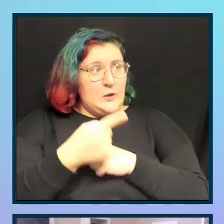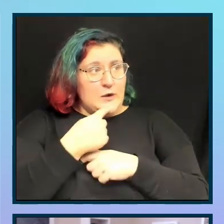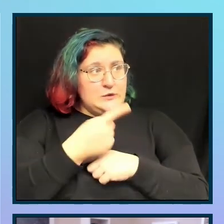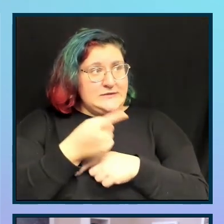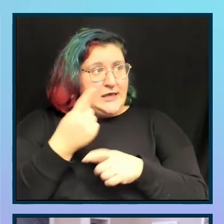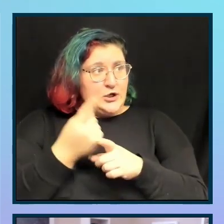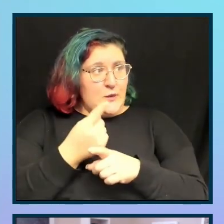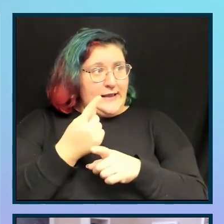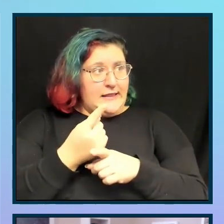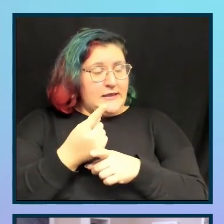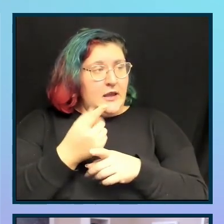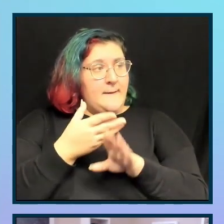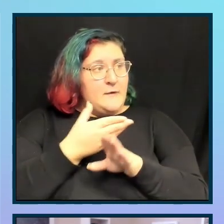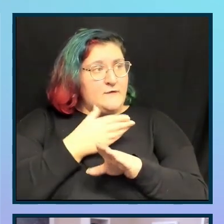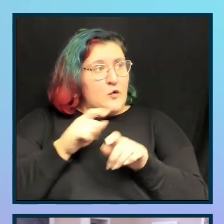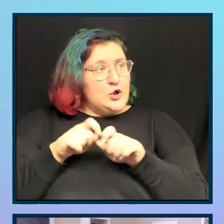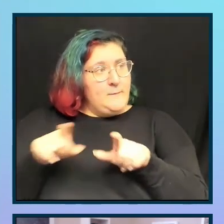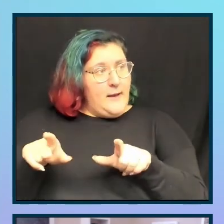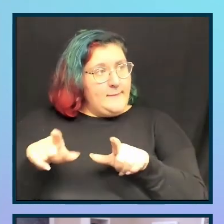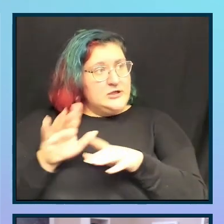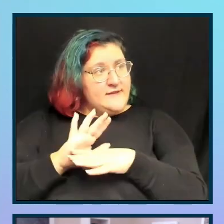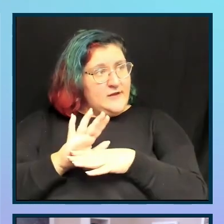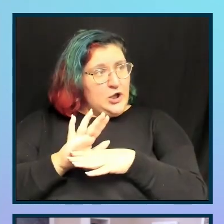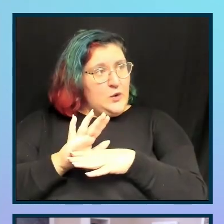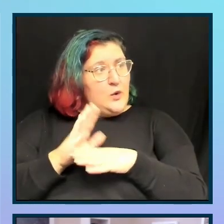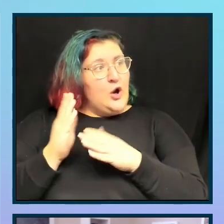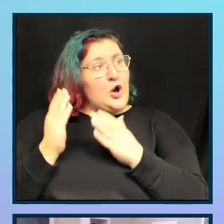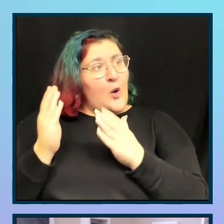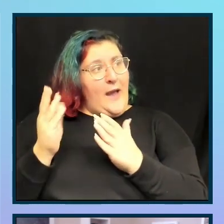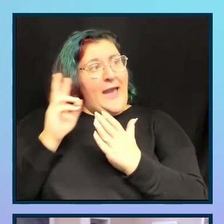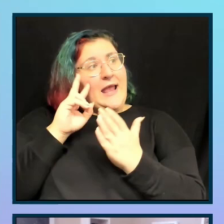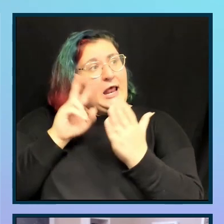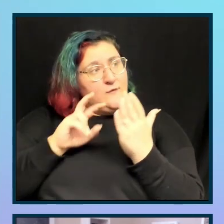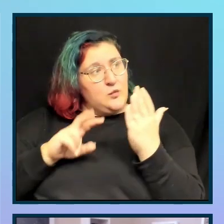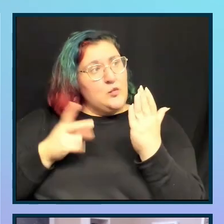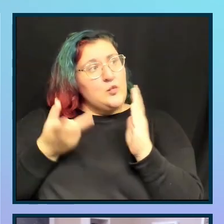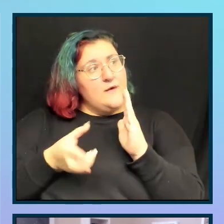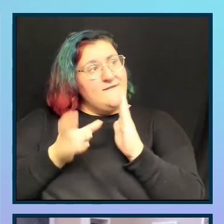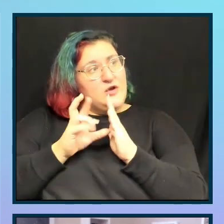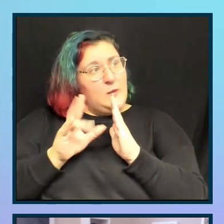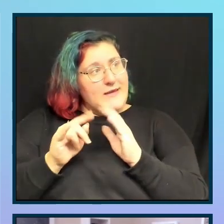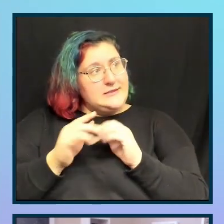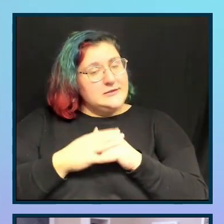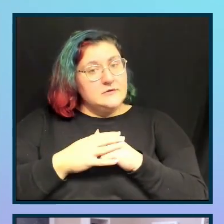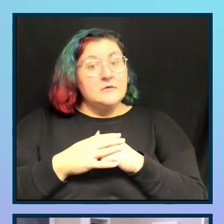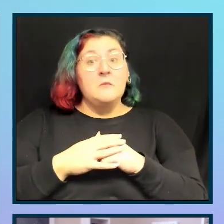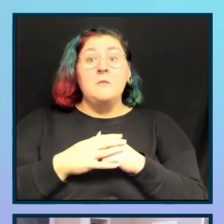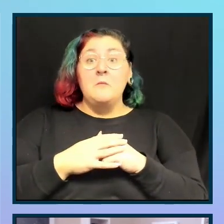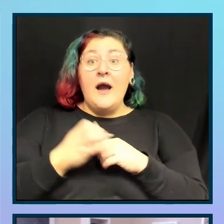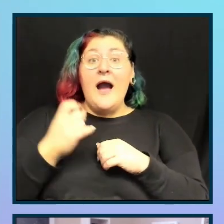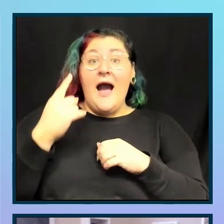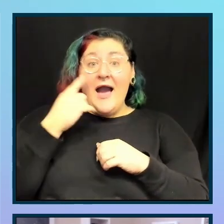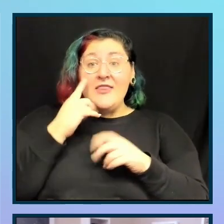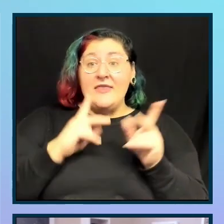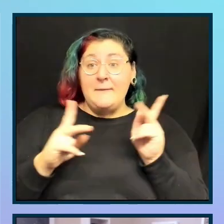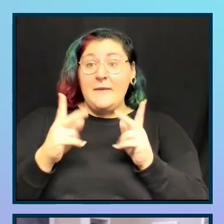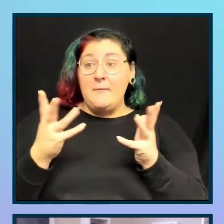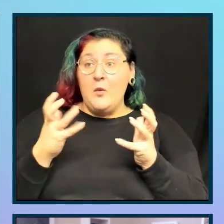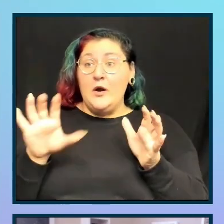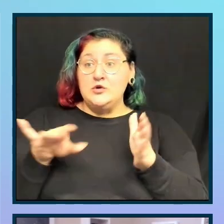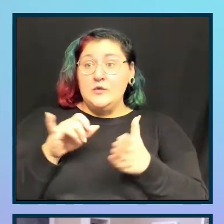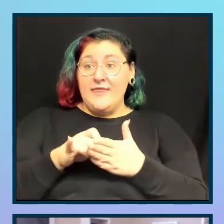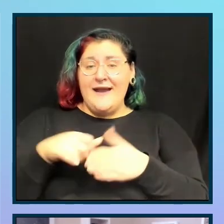publish the video, before you put out the recording, maybe go in and have a look at this. I think that is something that people would be willing to do if